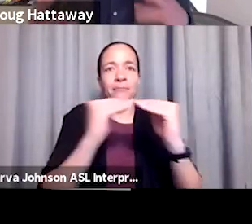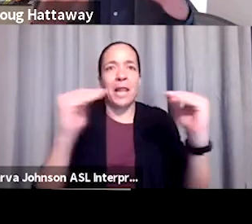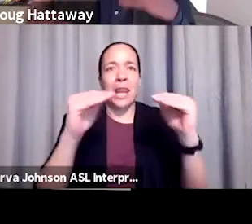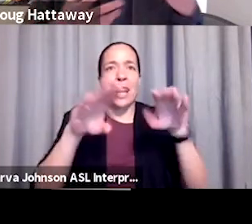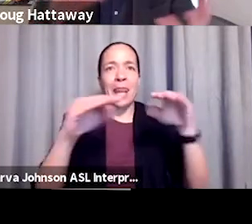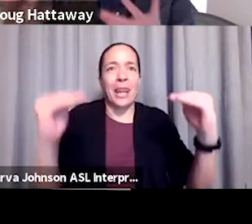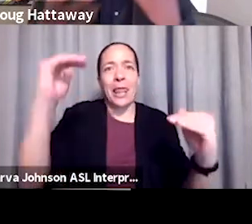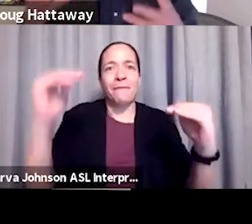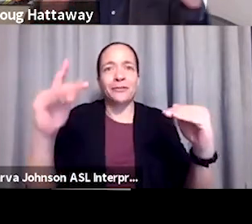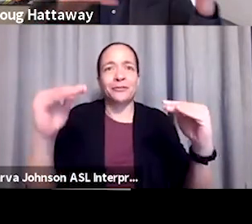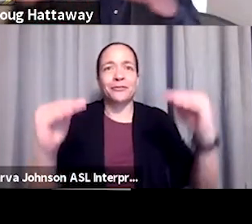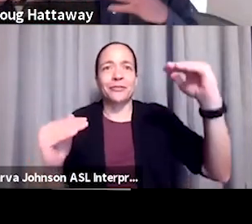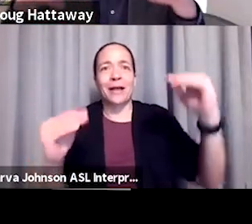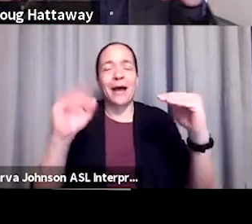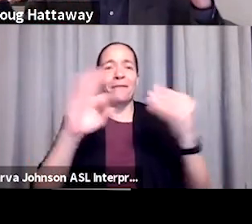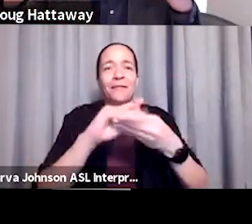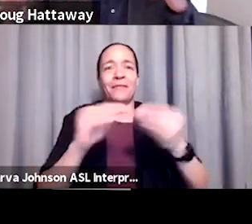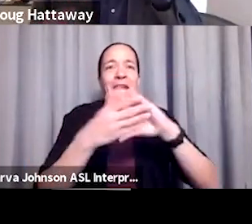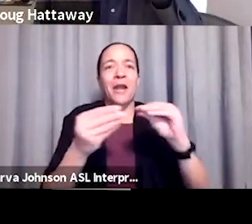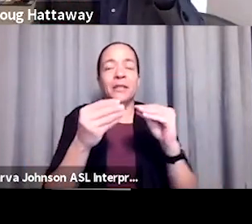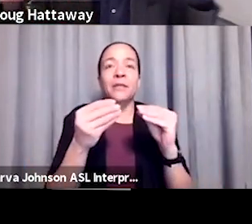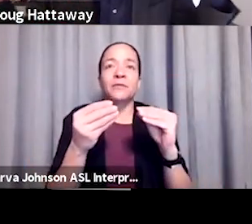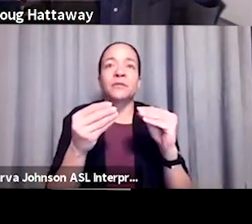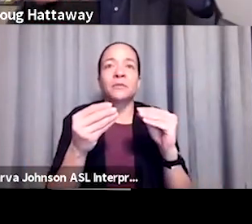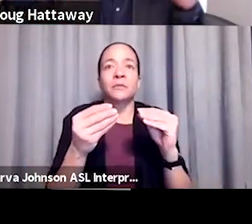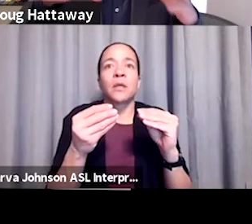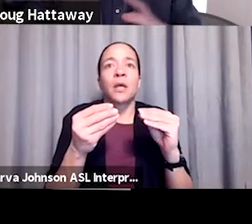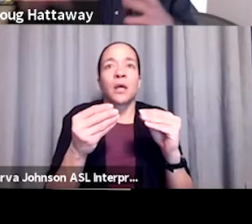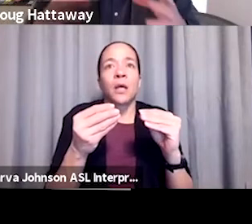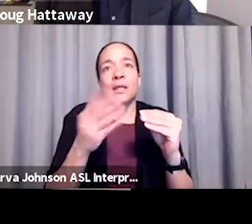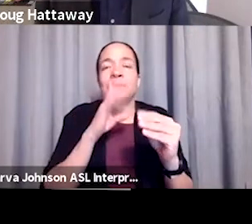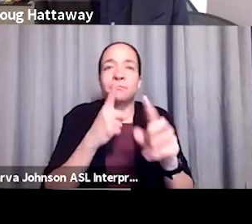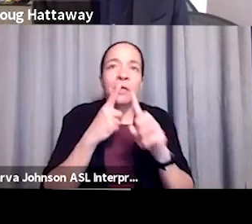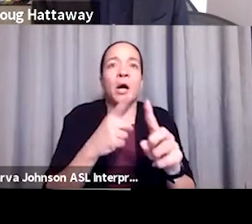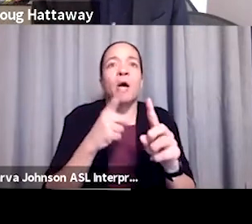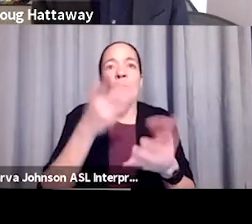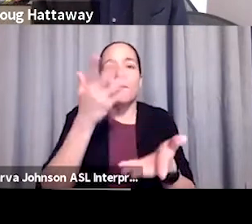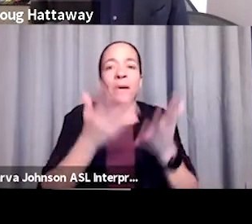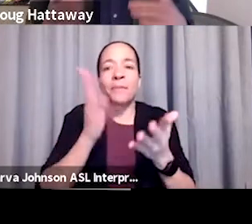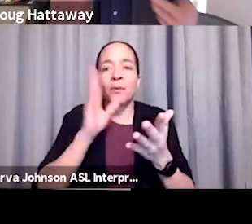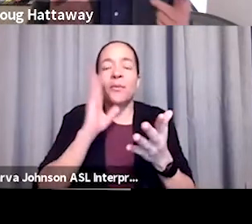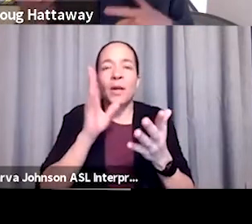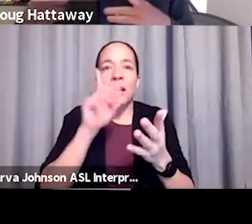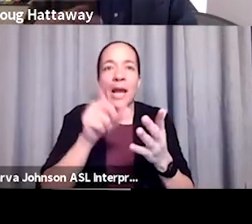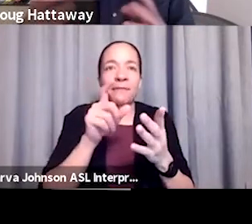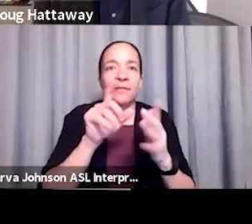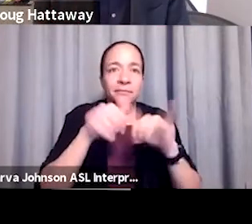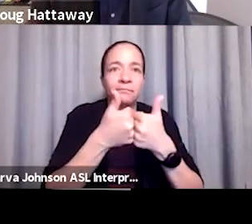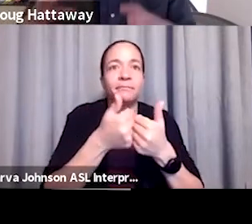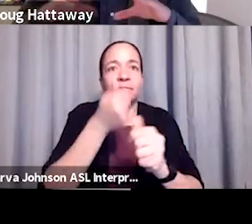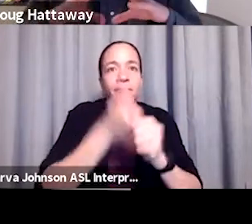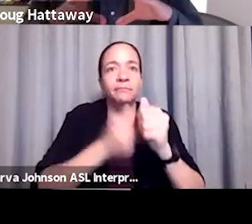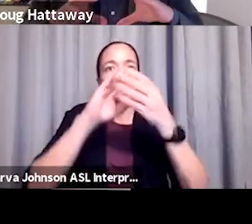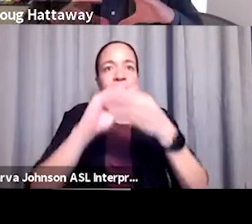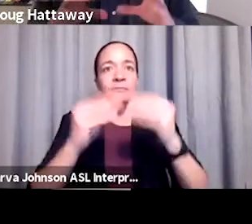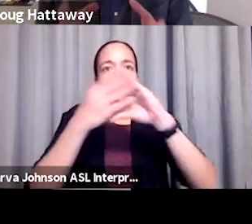you're probably going to be contending with a number of big ideas that work together at different levels. As Pete showed, and you'll see in the